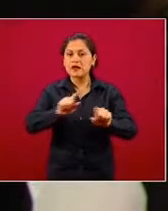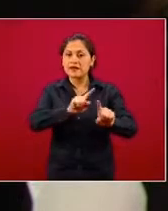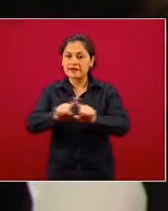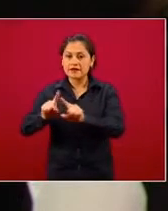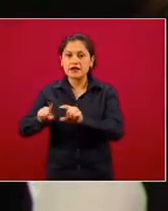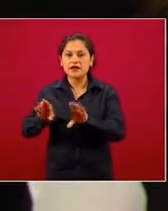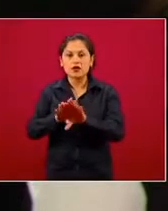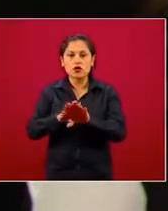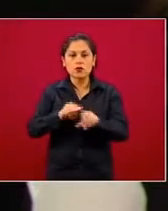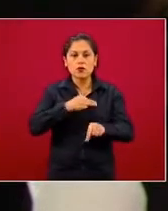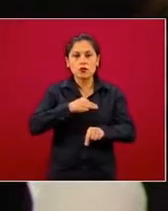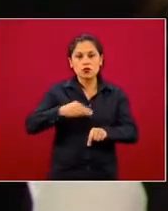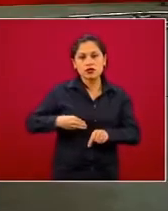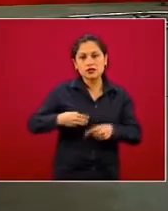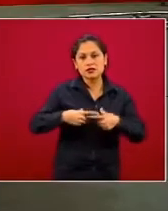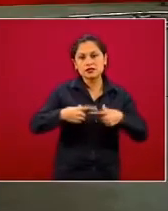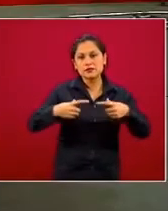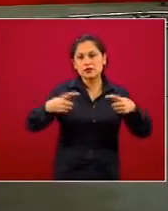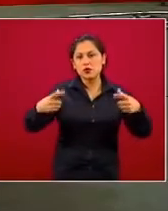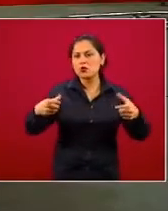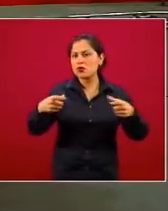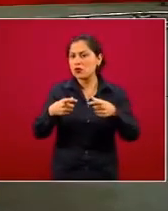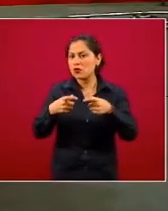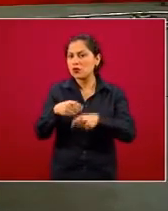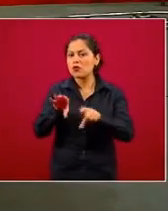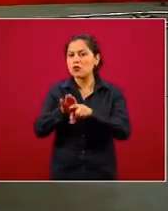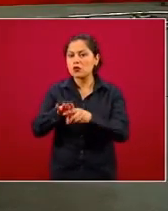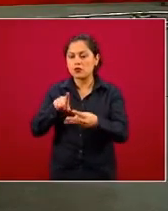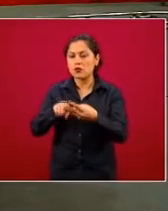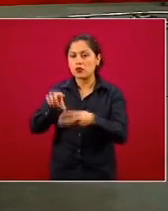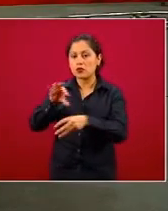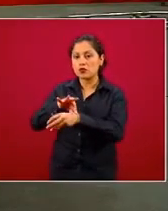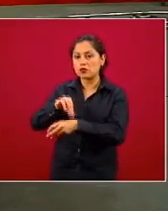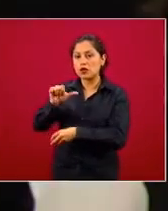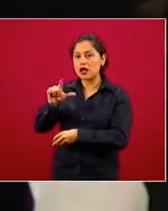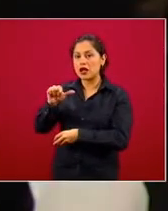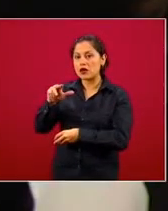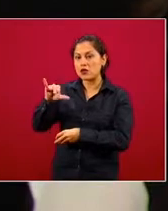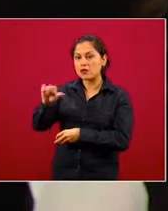was something municipios? thought for a program of Doctora Goya, si me reopening puede hacer el for a favor de decirme particular state